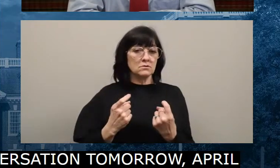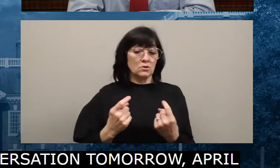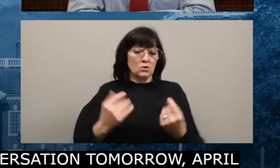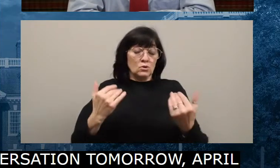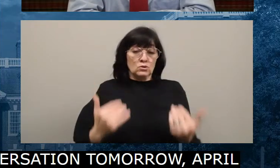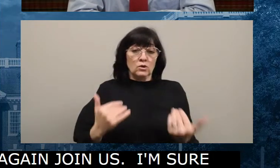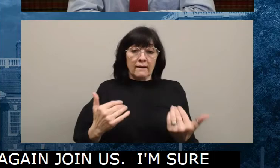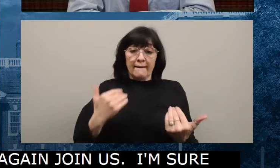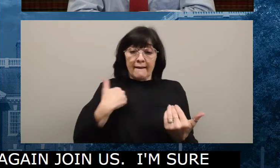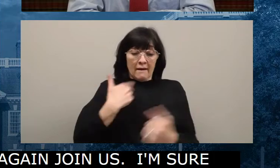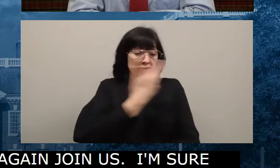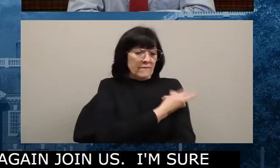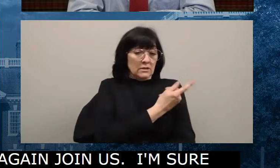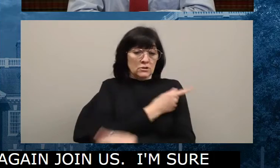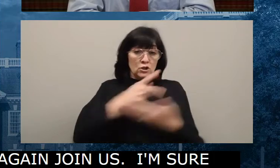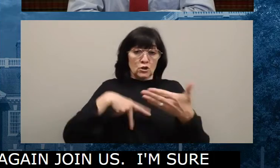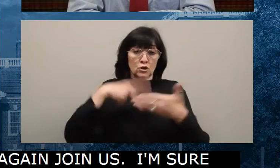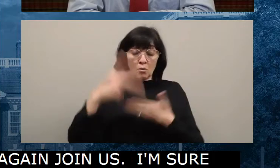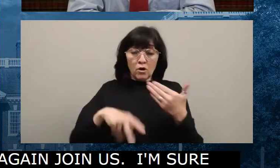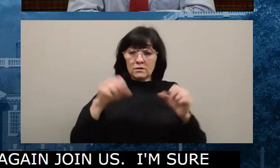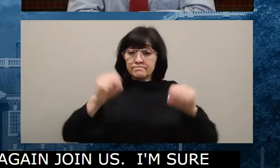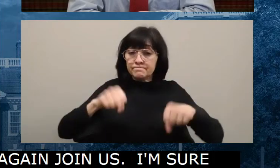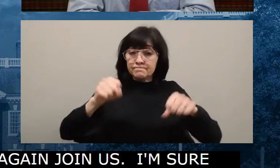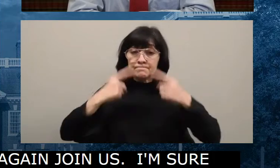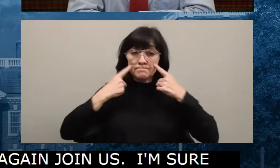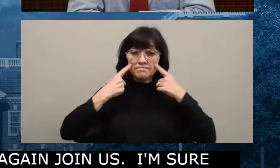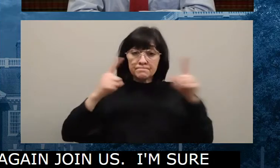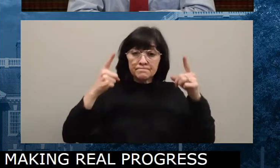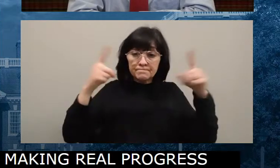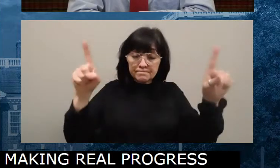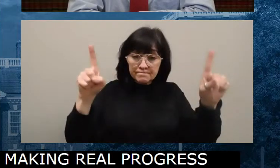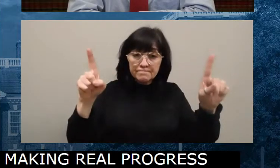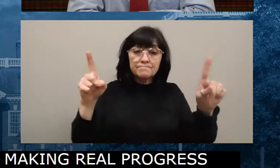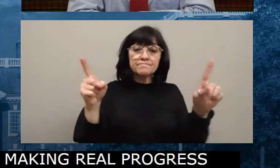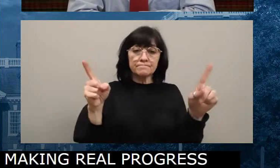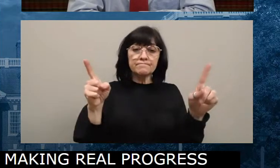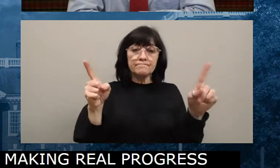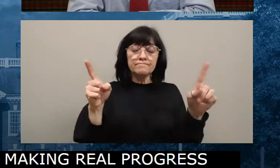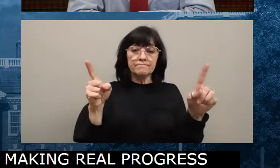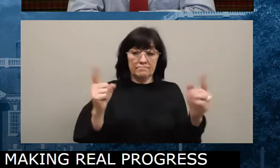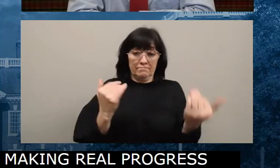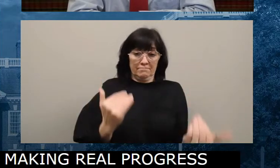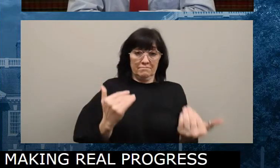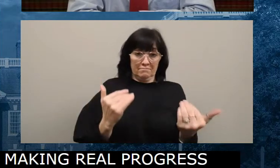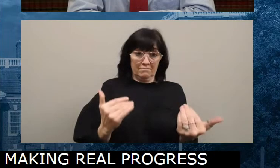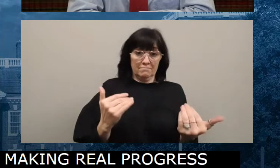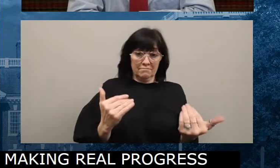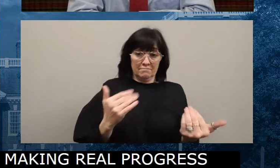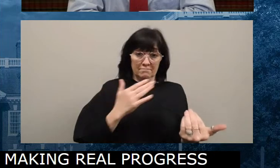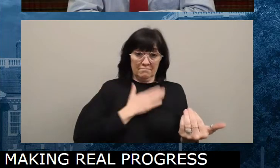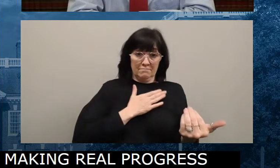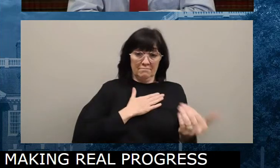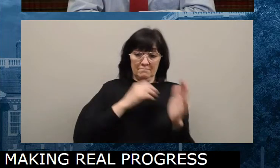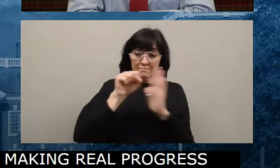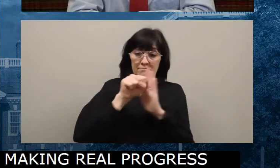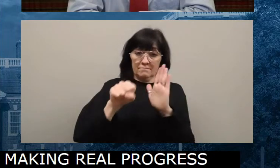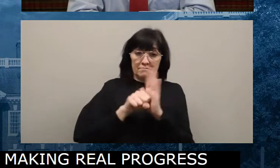vaccination program here, moving on 50% of the population, total population in our